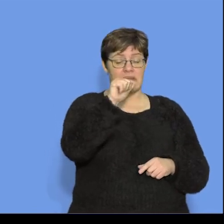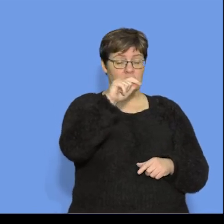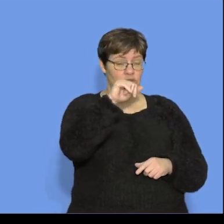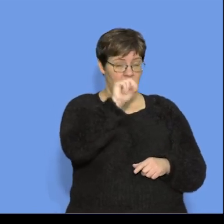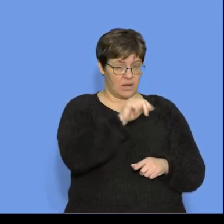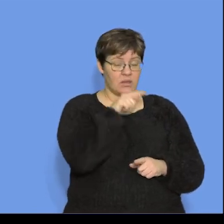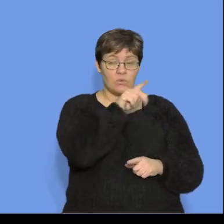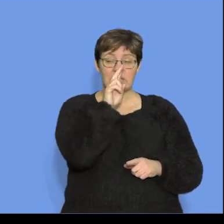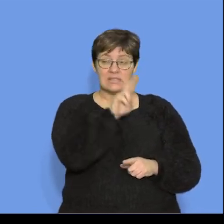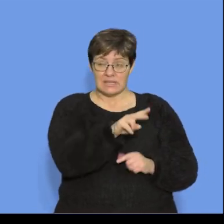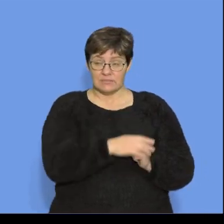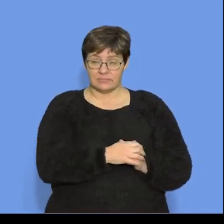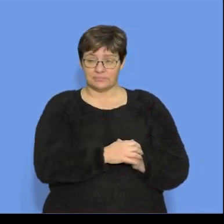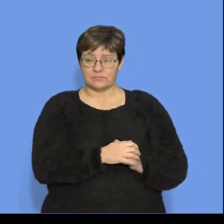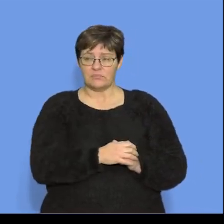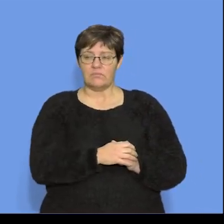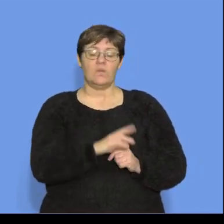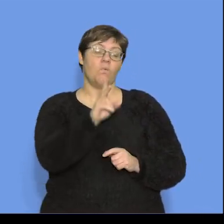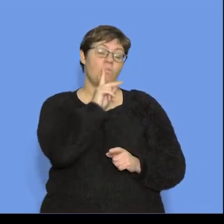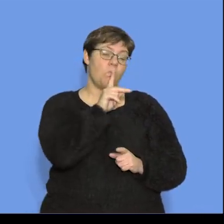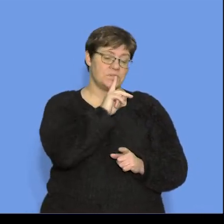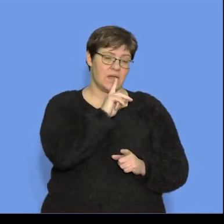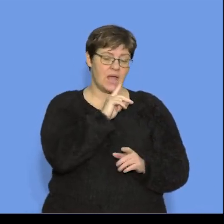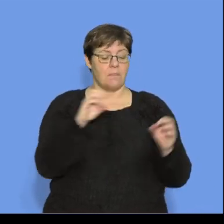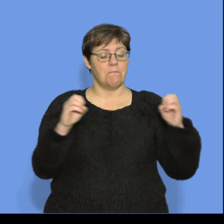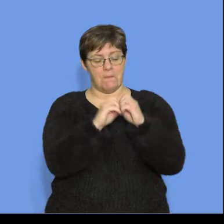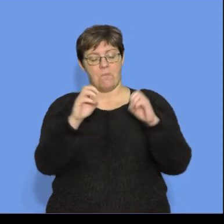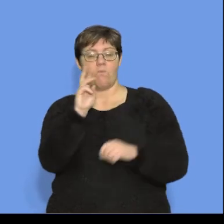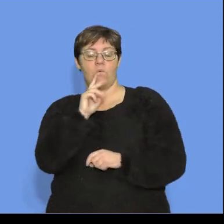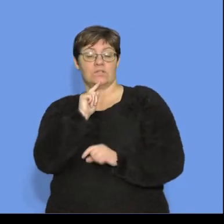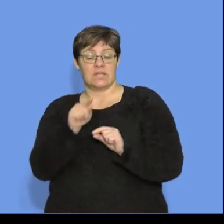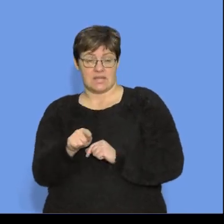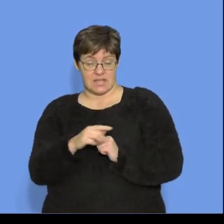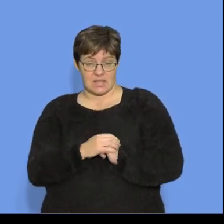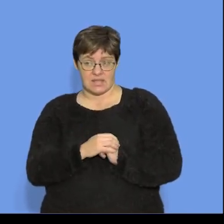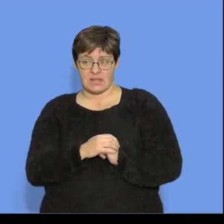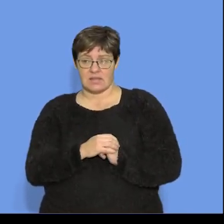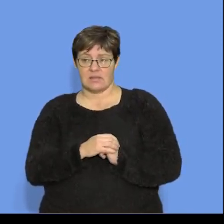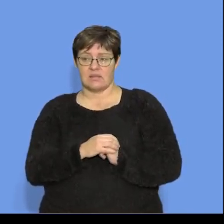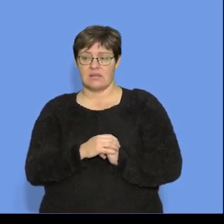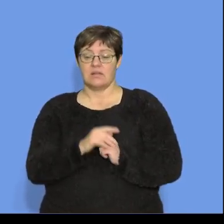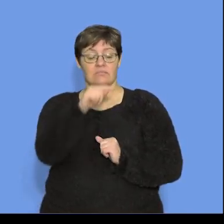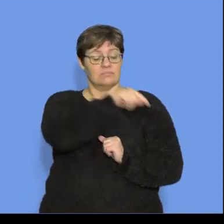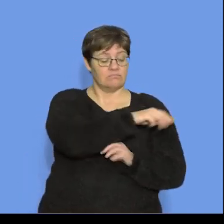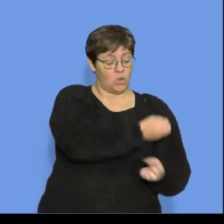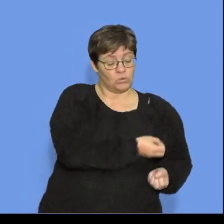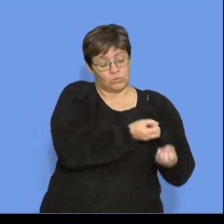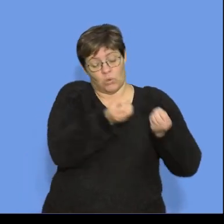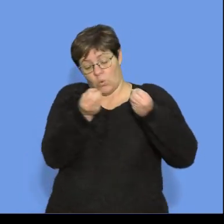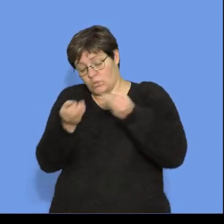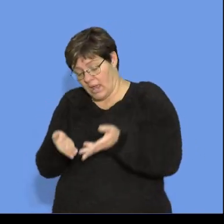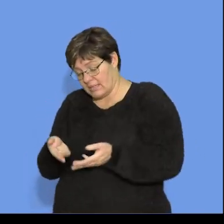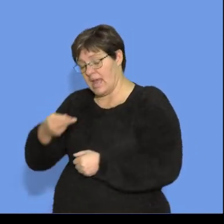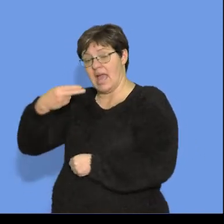why in a second. The water molecule bumps into a water molecule. This water molecule donates a